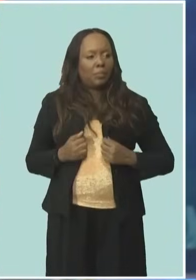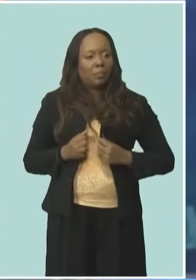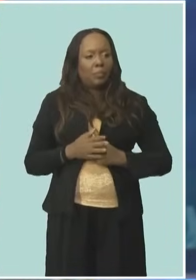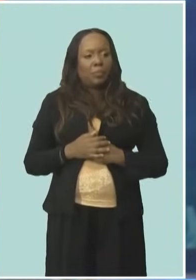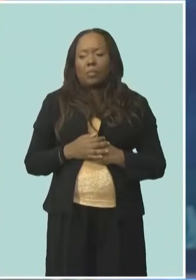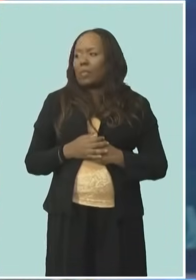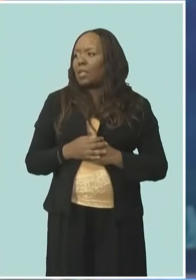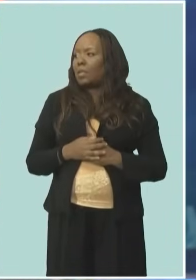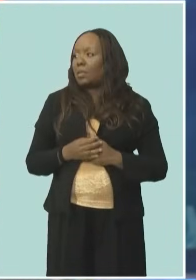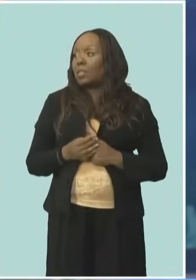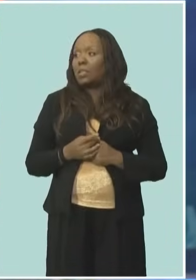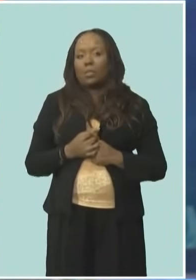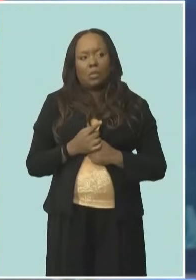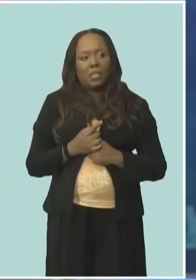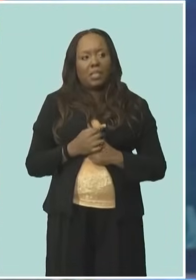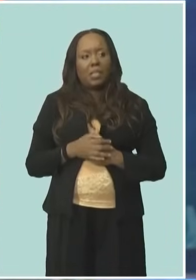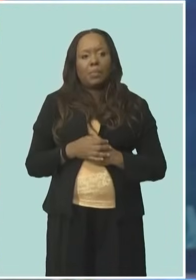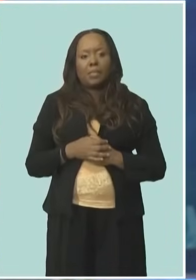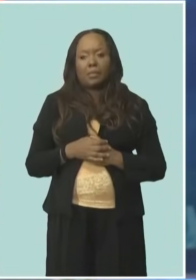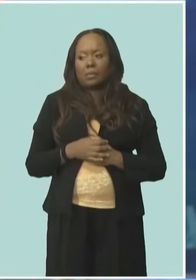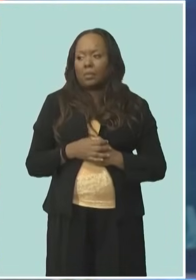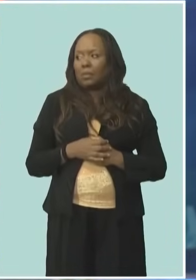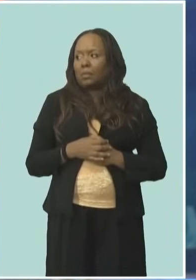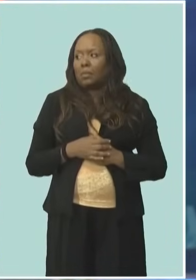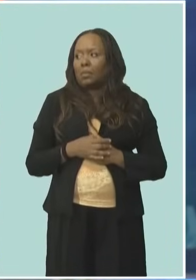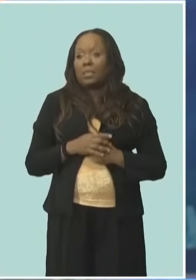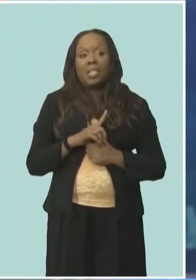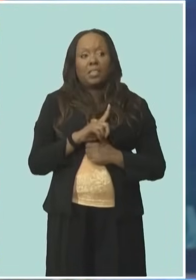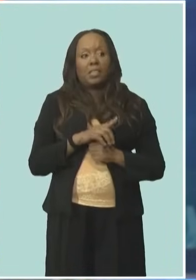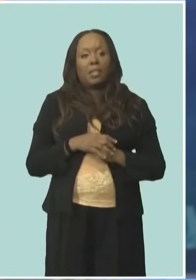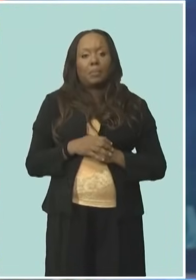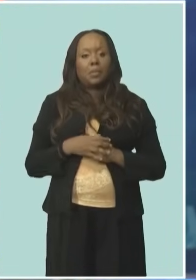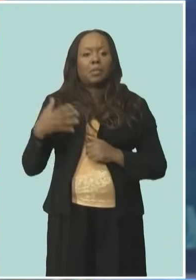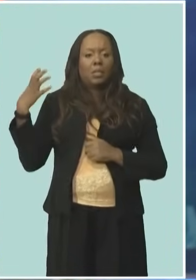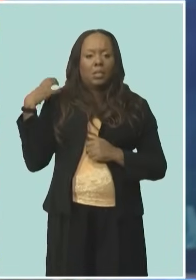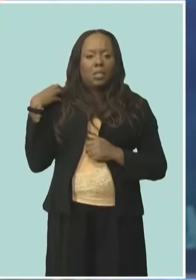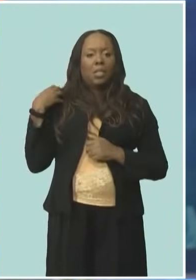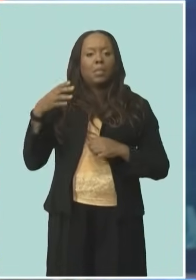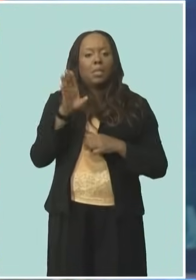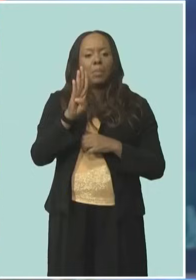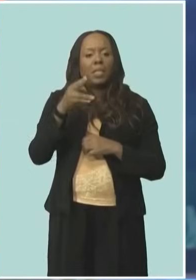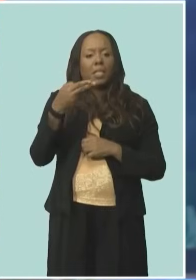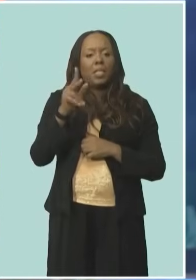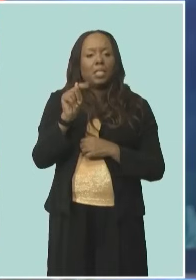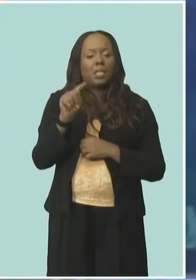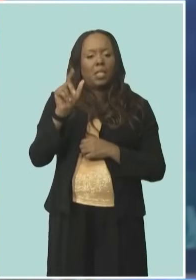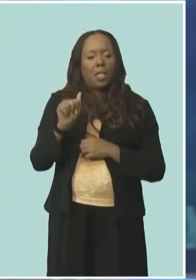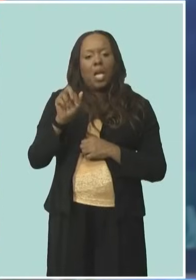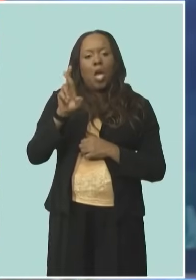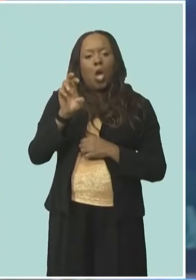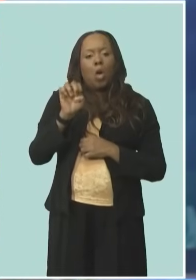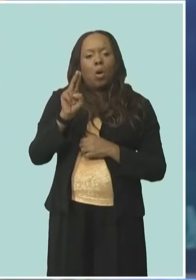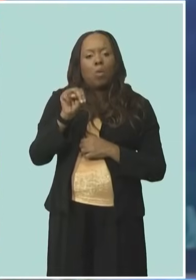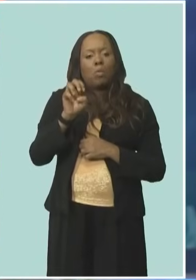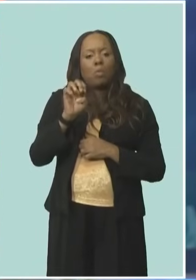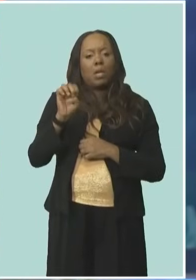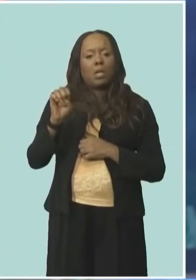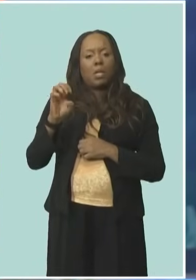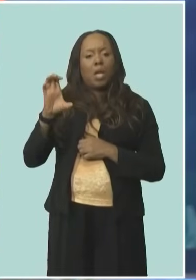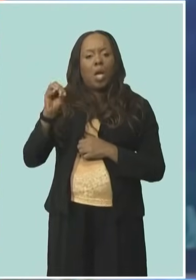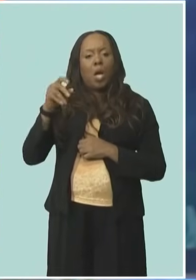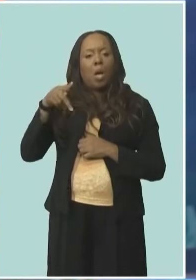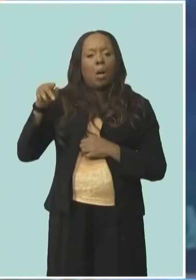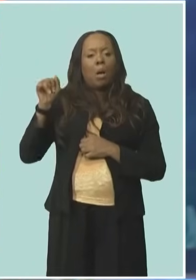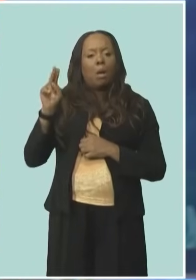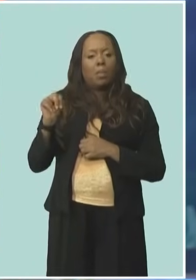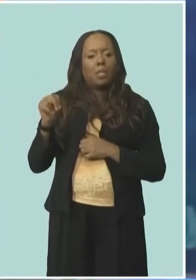From hotelier to restaurateur. That's how former chairman of the Barbados Hotel and Tourism Association, Renee Coppin, described her